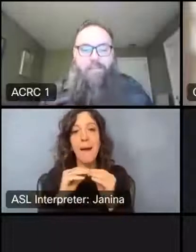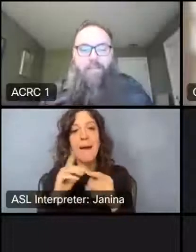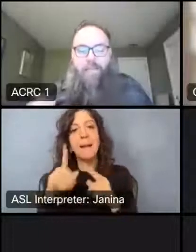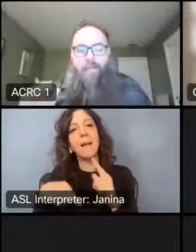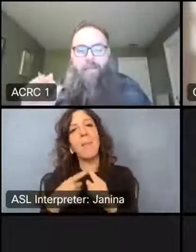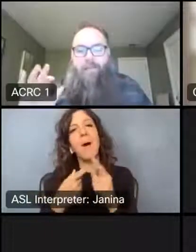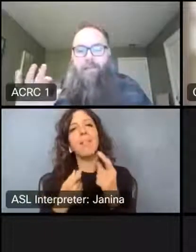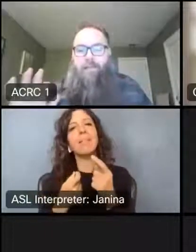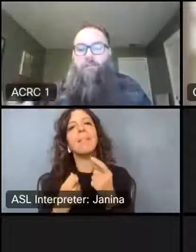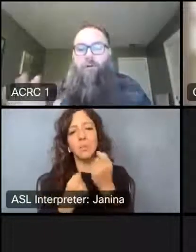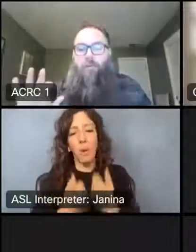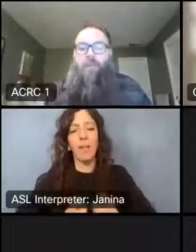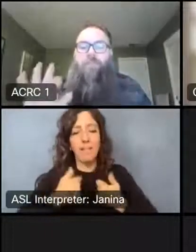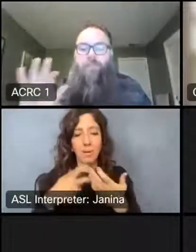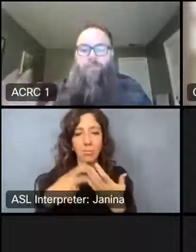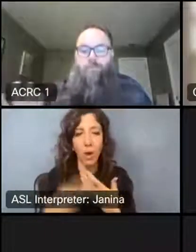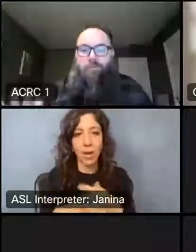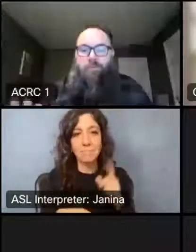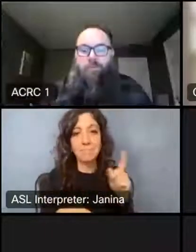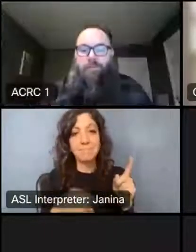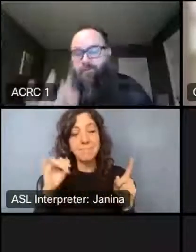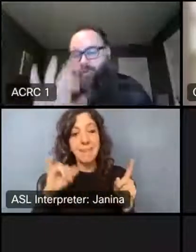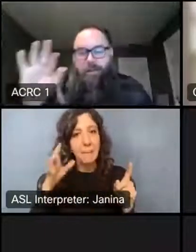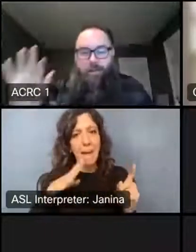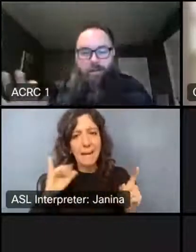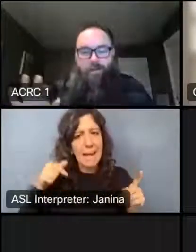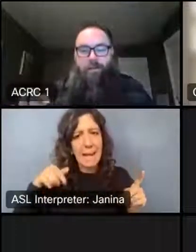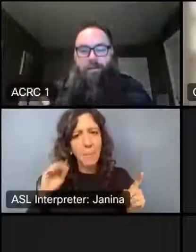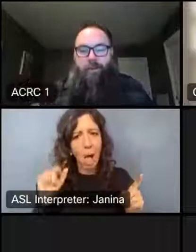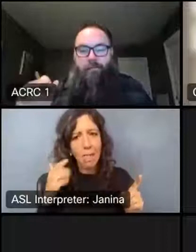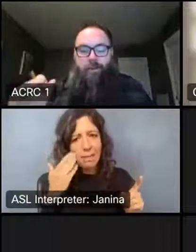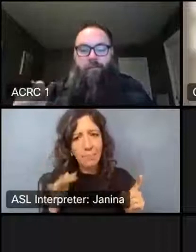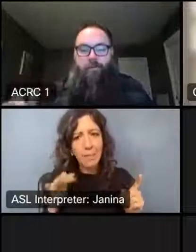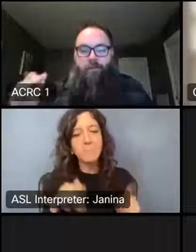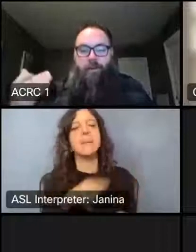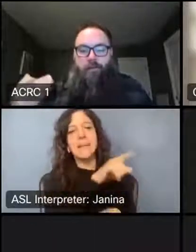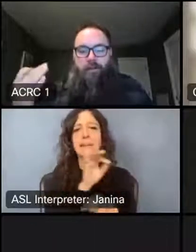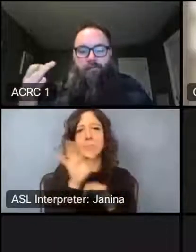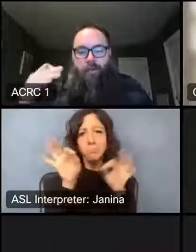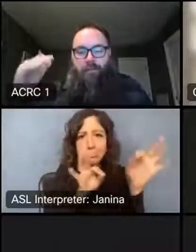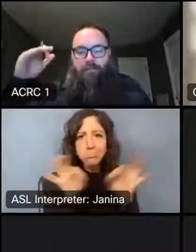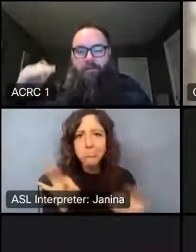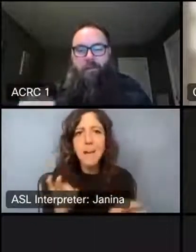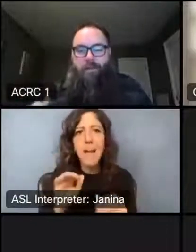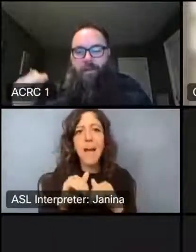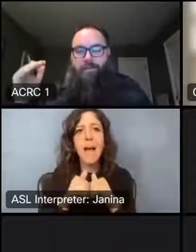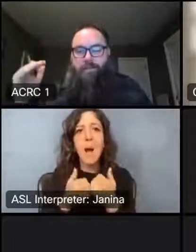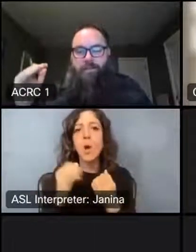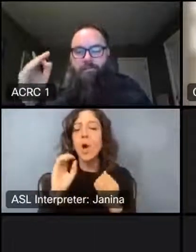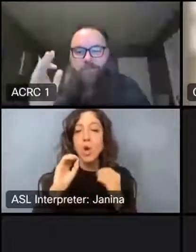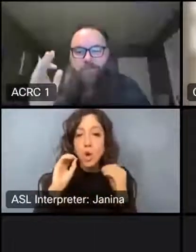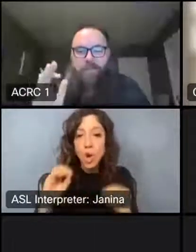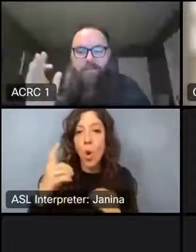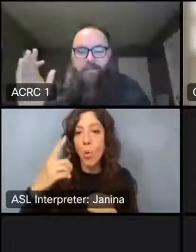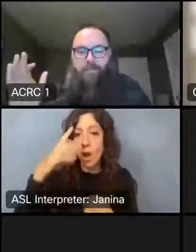programs. And Iqbal walked me through very clearly how no one will have any rates lowered as